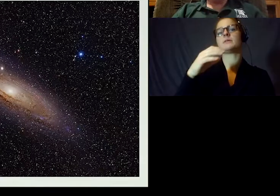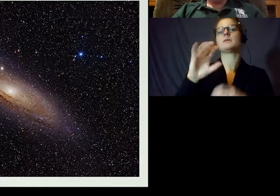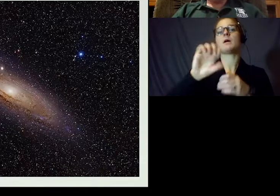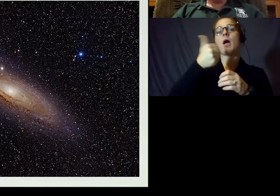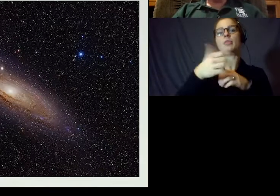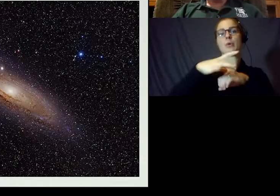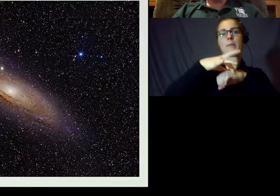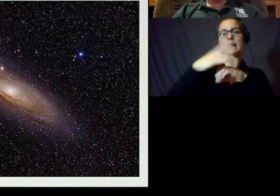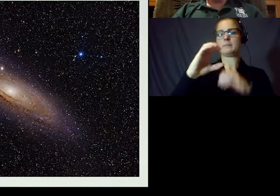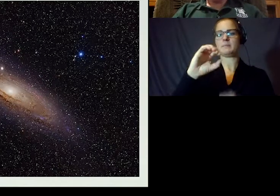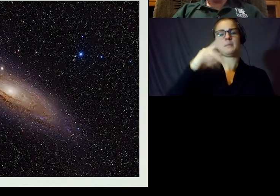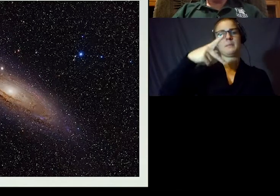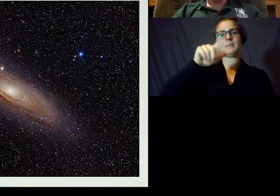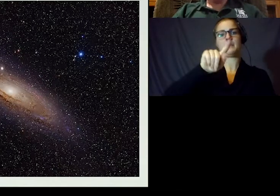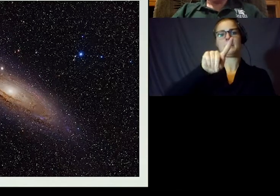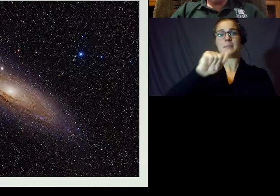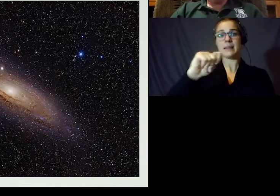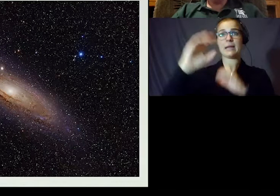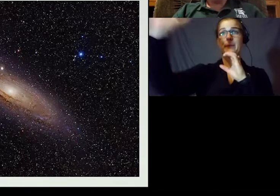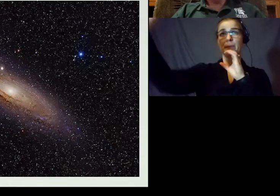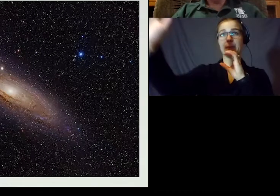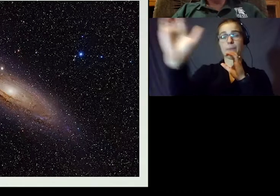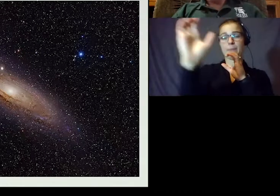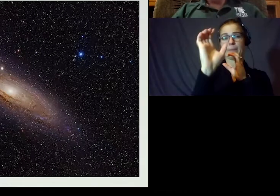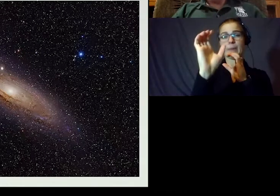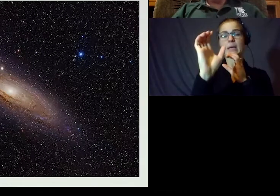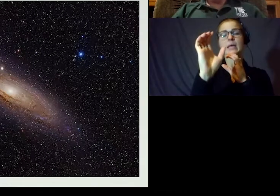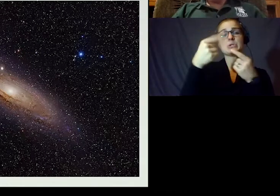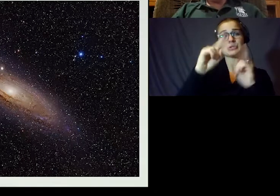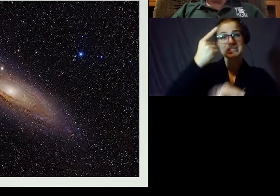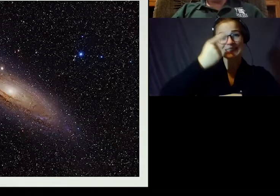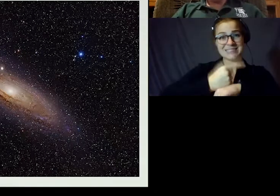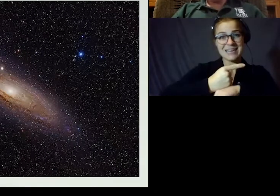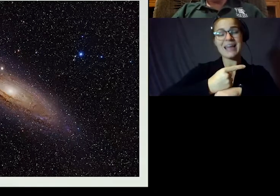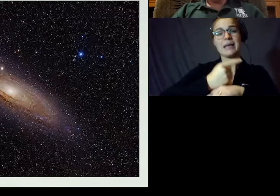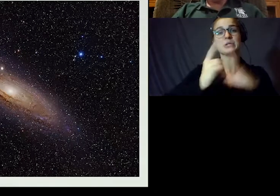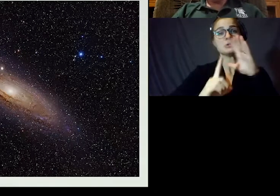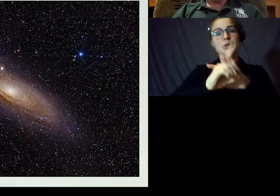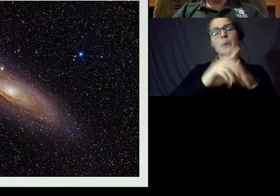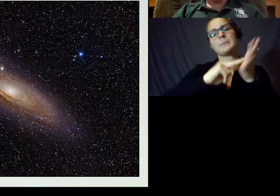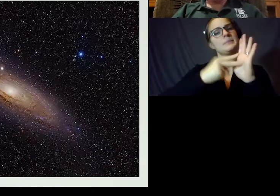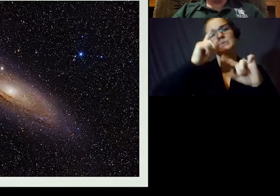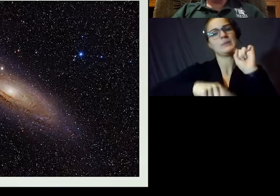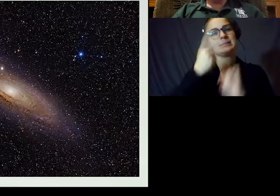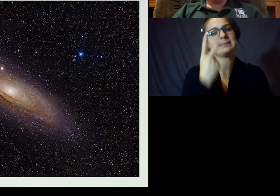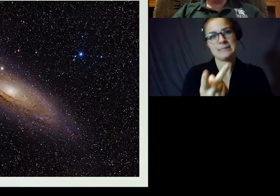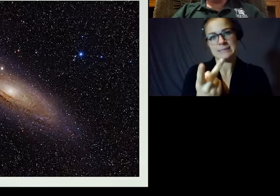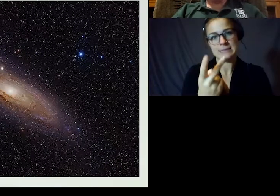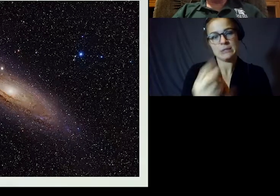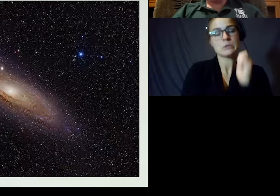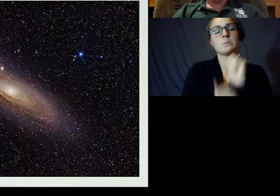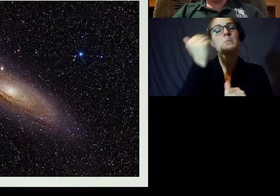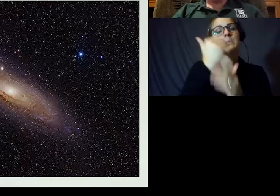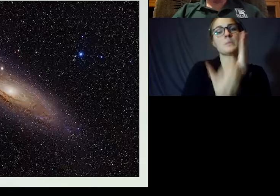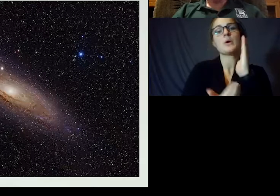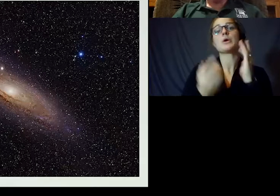the sun, they're in the sky during the day, so you can't see them. That's for the most part. When planets are in the sky